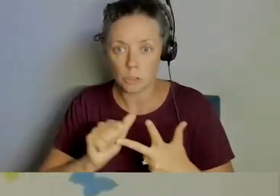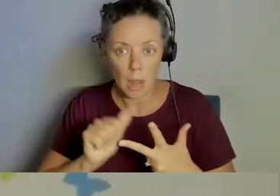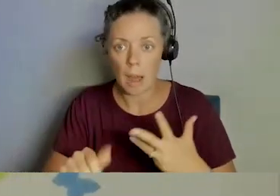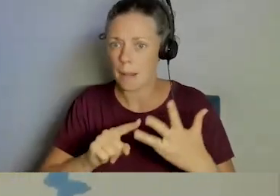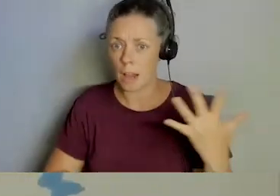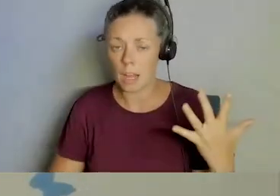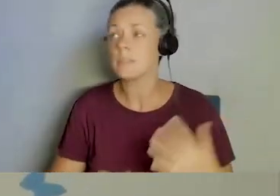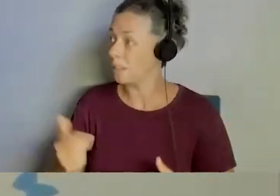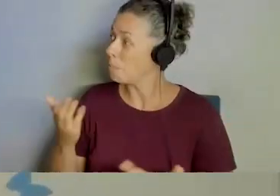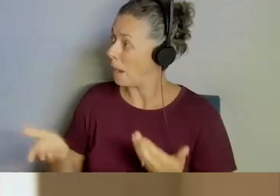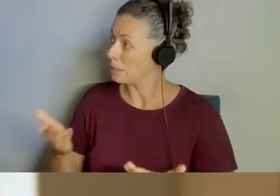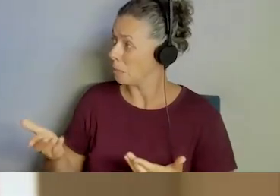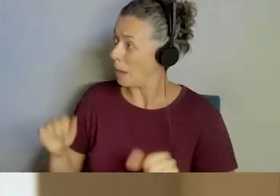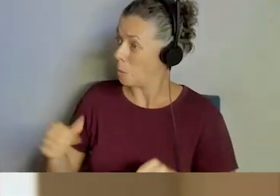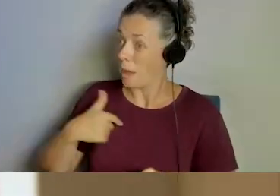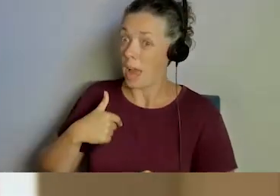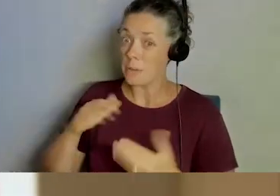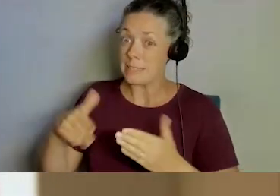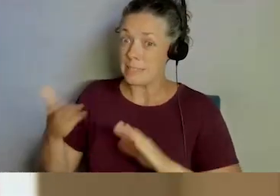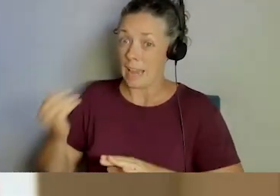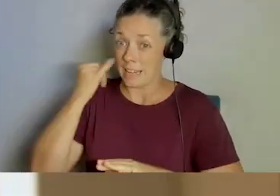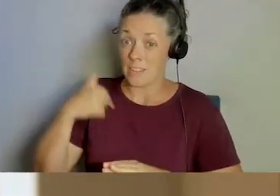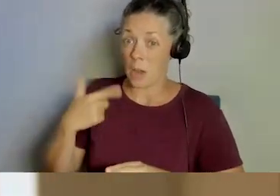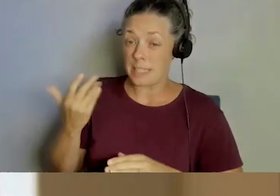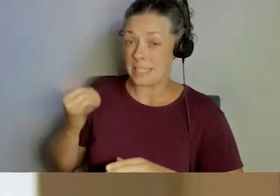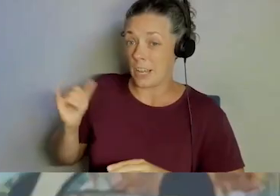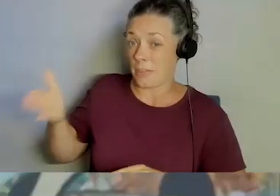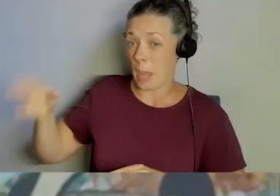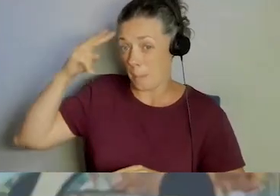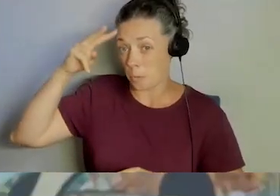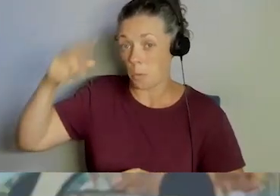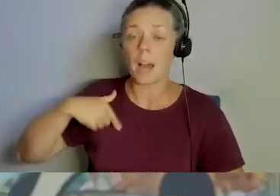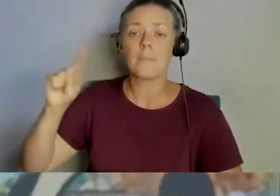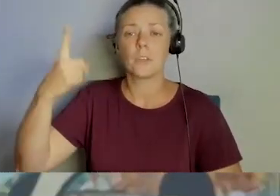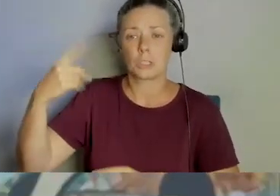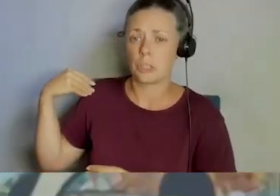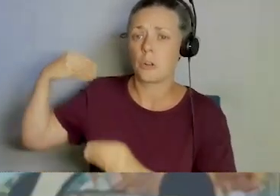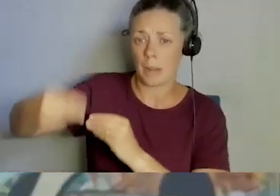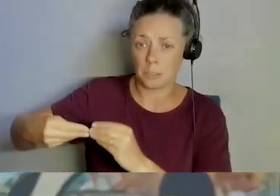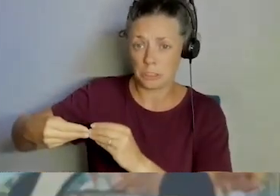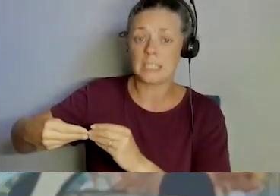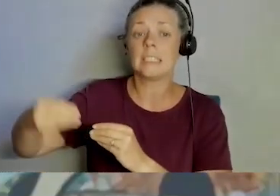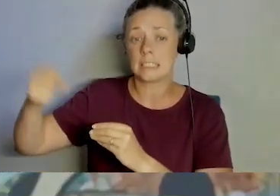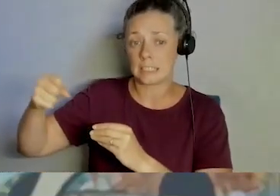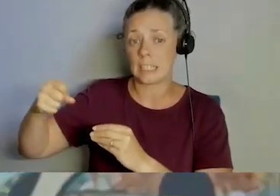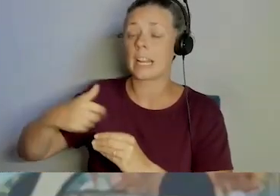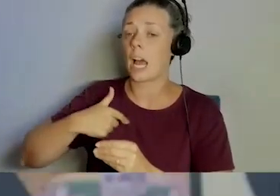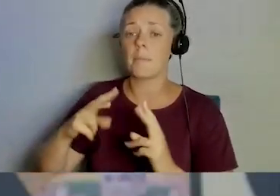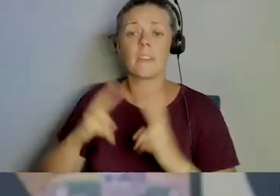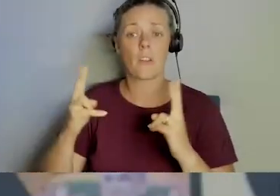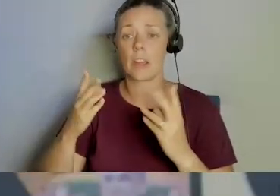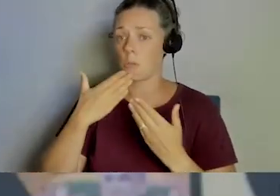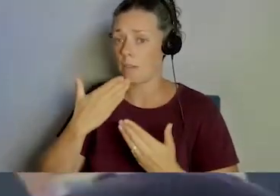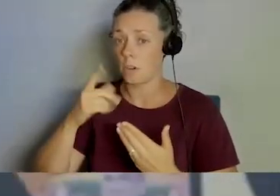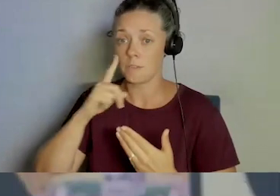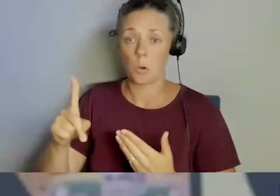now if I was still there. I'm a first generation, and yes, I am definitely grateful for the sacrifices my